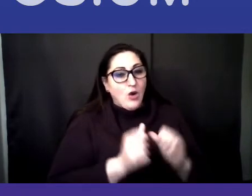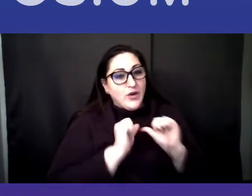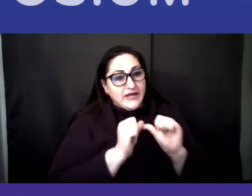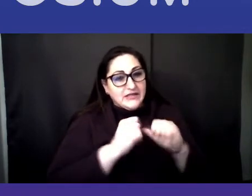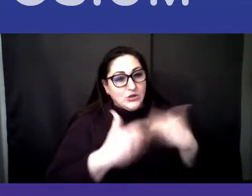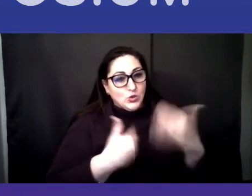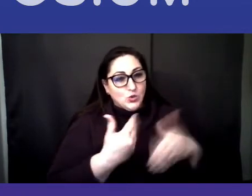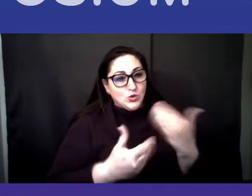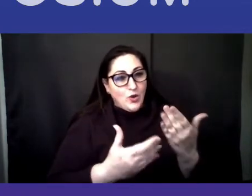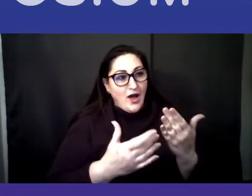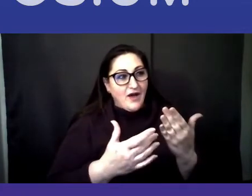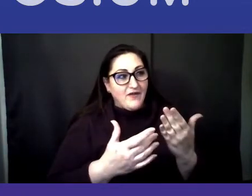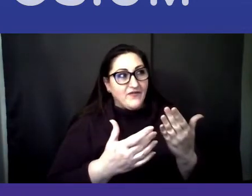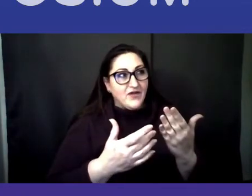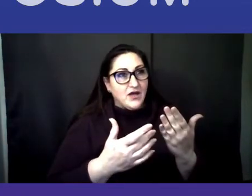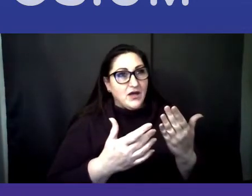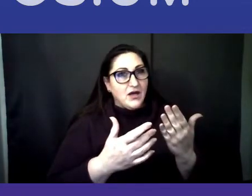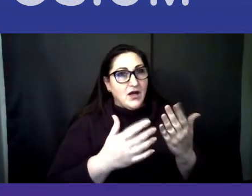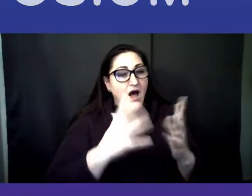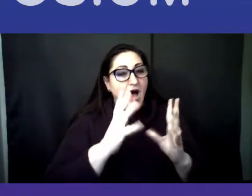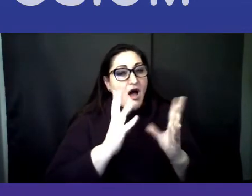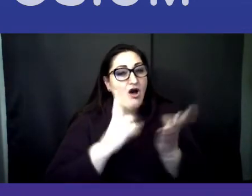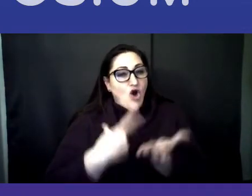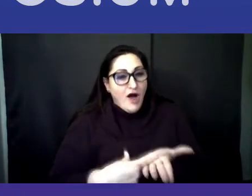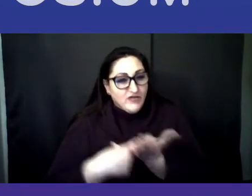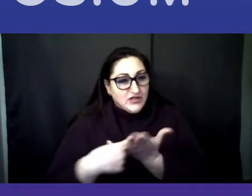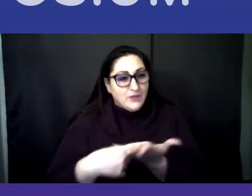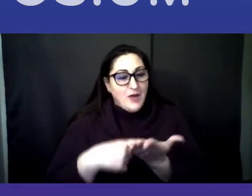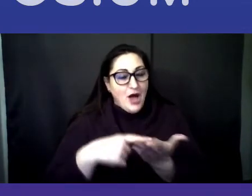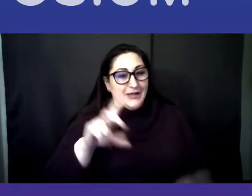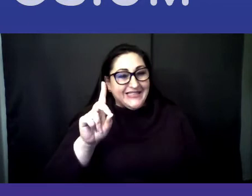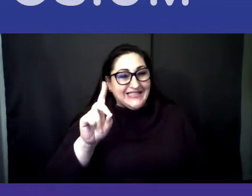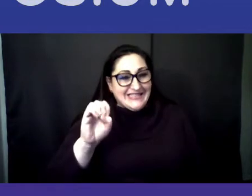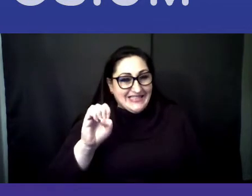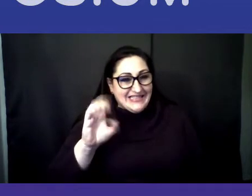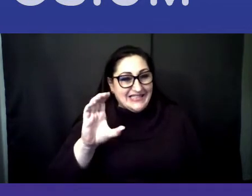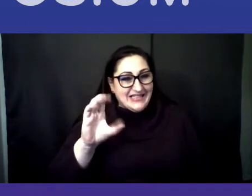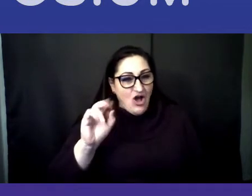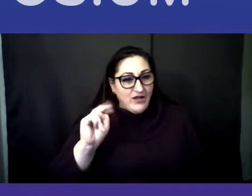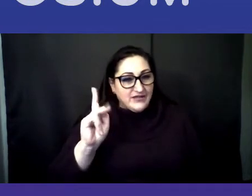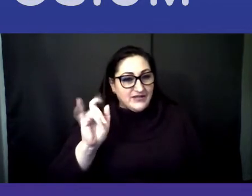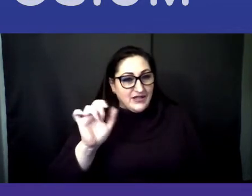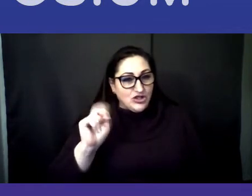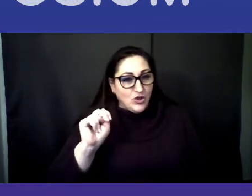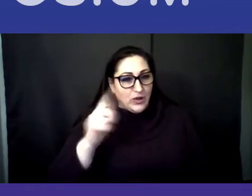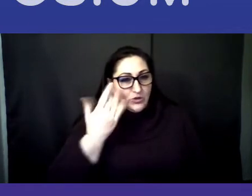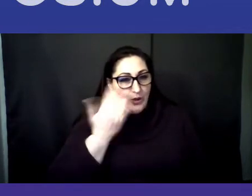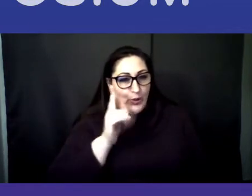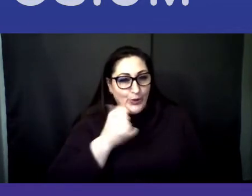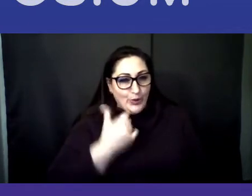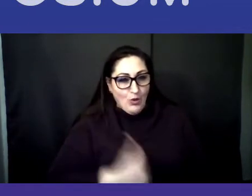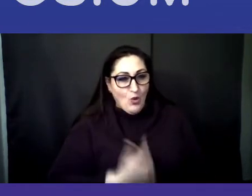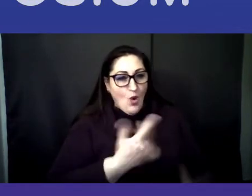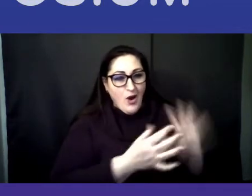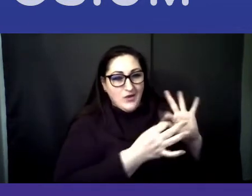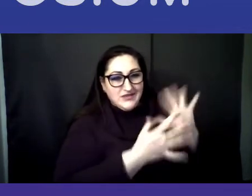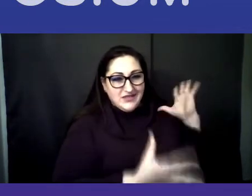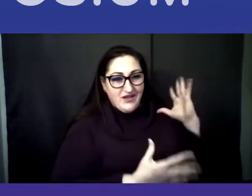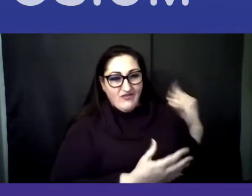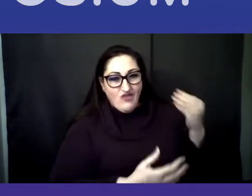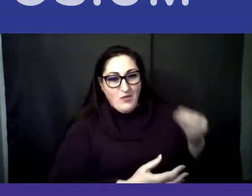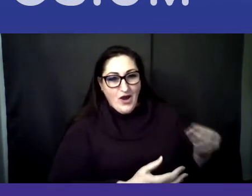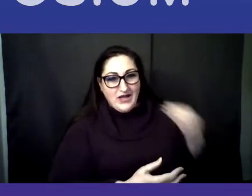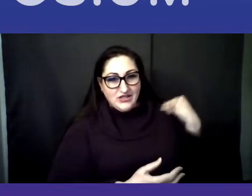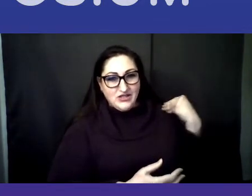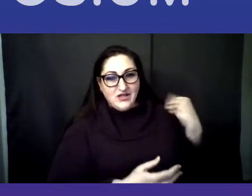conversations about decolonization when we don't even know who we are, when we are so disconnected from our ancestors? So throughout the process, 2 of my dancers